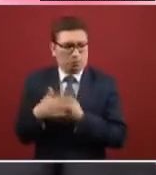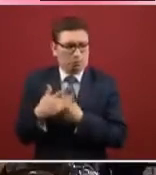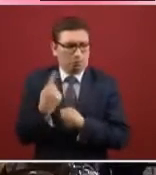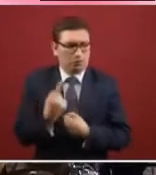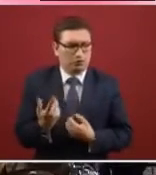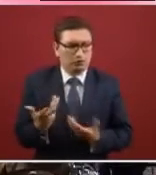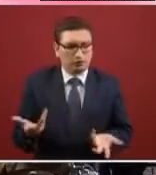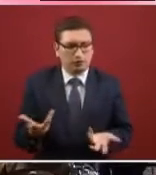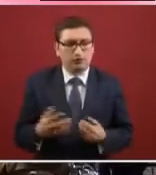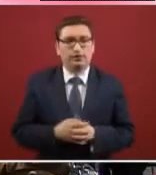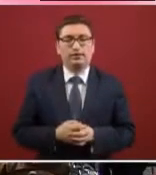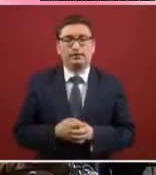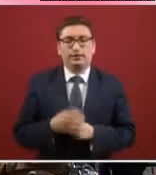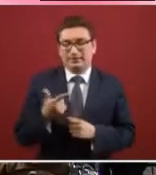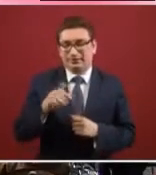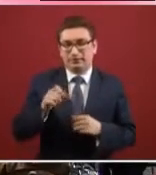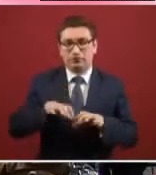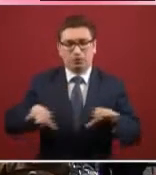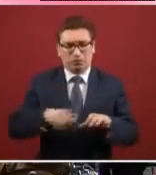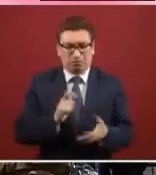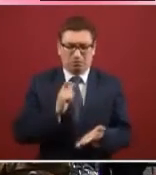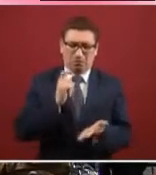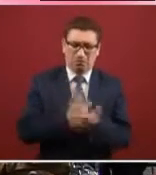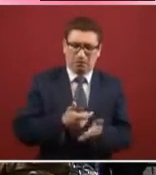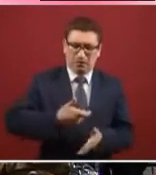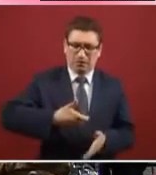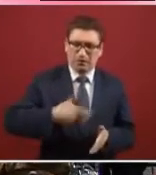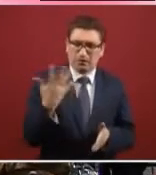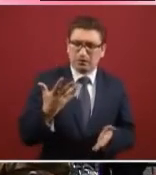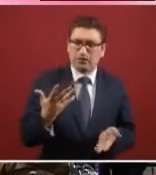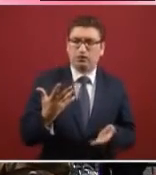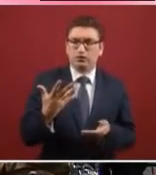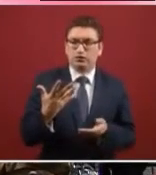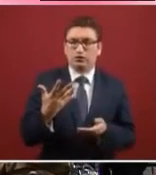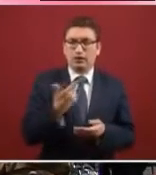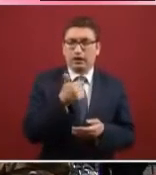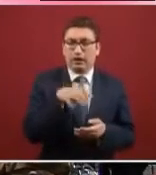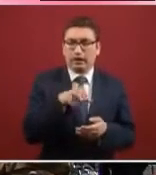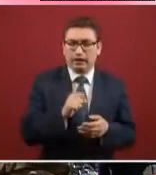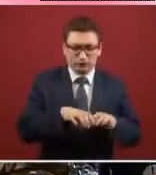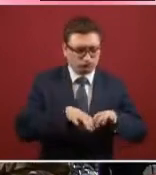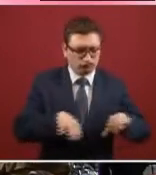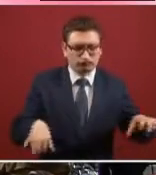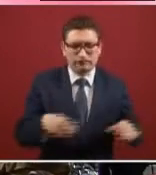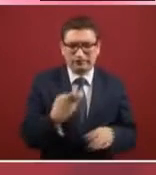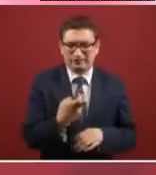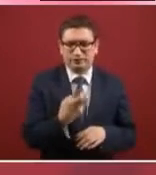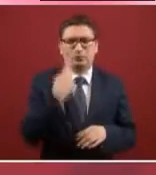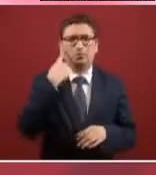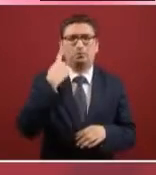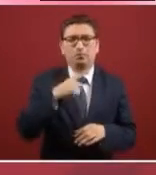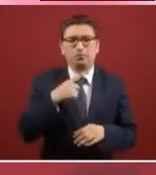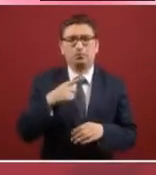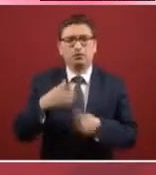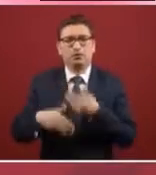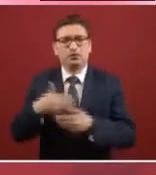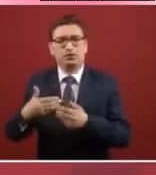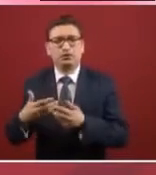Commission, si se paga tanto de because if we're paying so much gas, in tariffs for the gas que se usa para la generación de